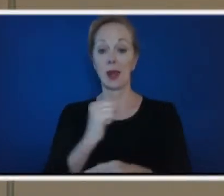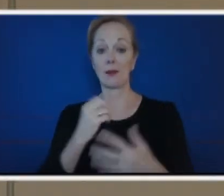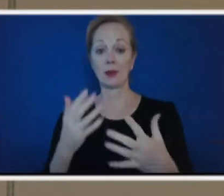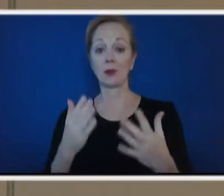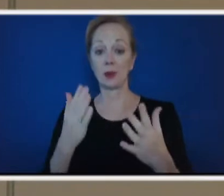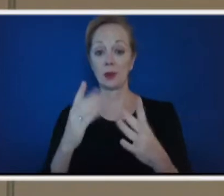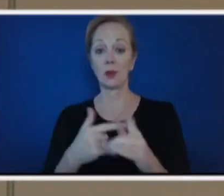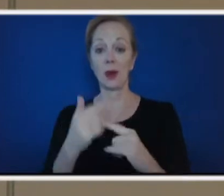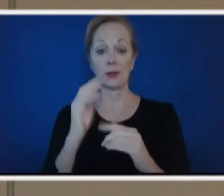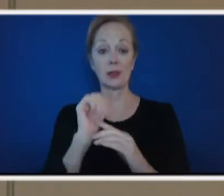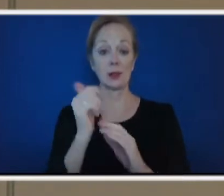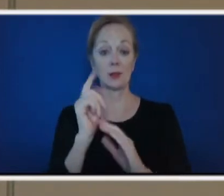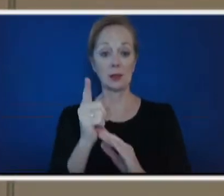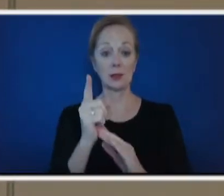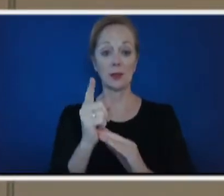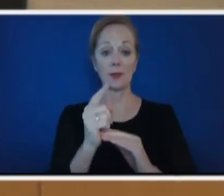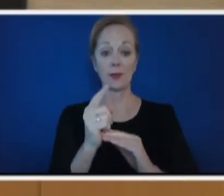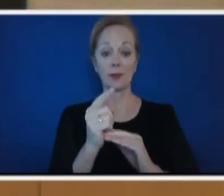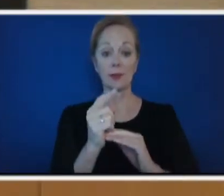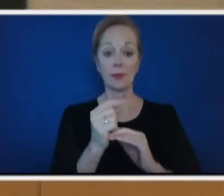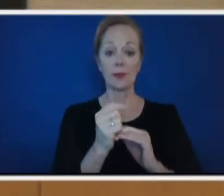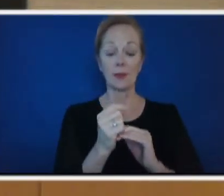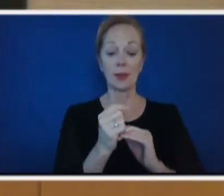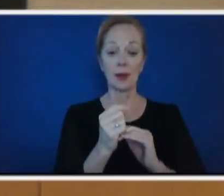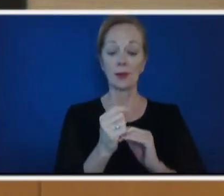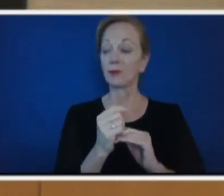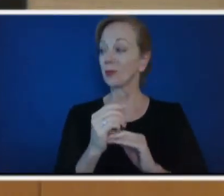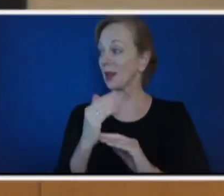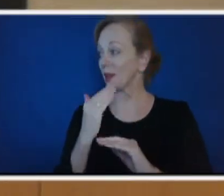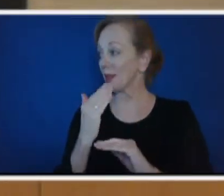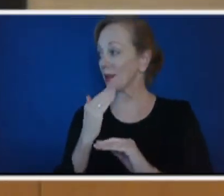10 minutes. Mr. Pettin. All right, thank you.